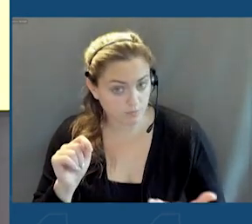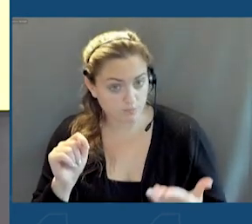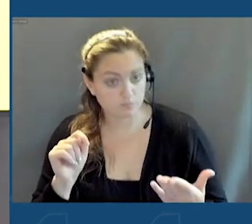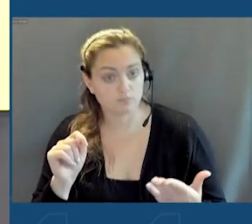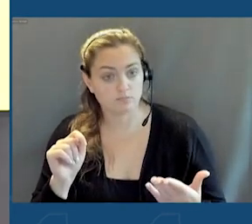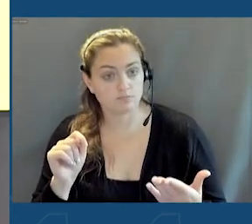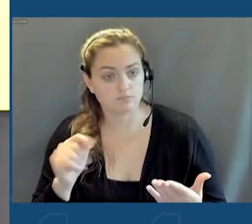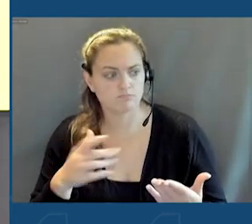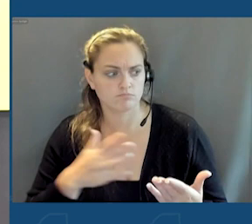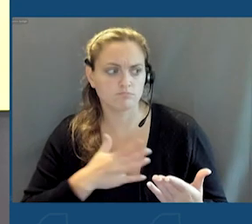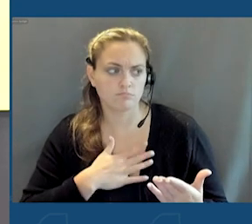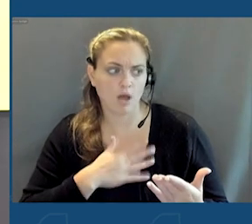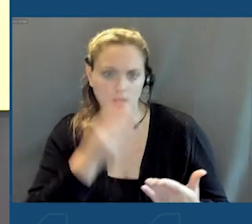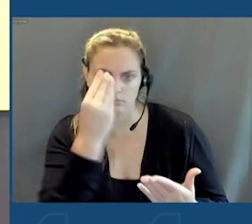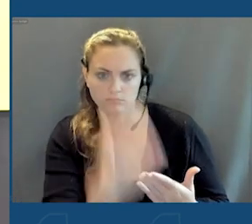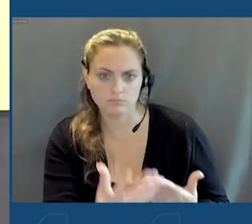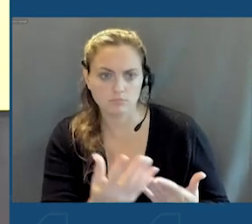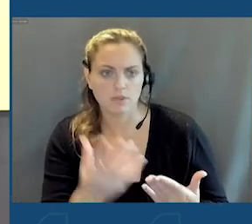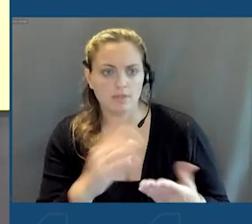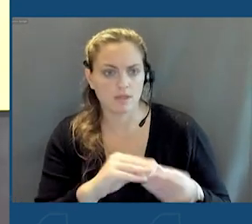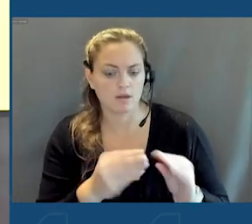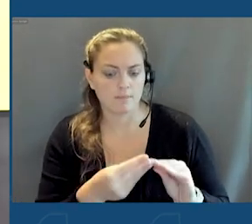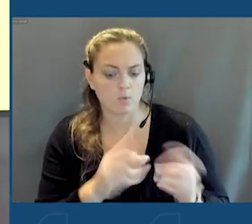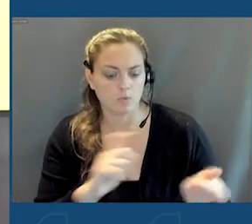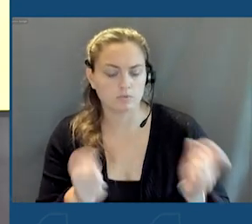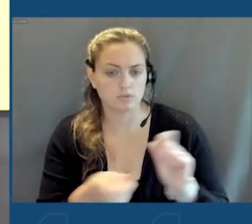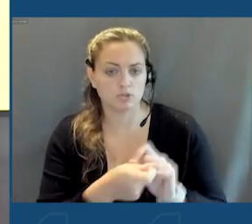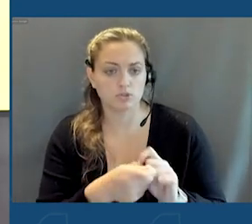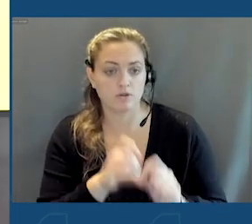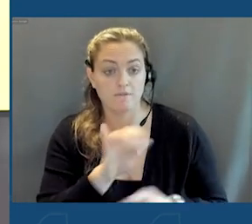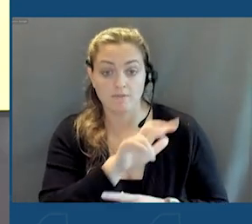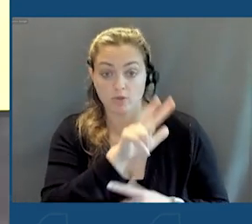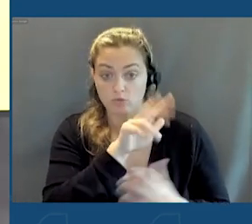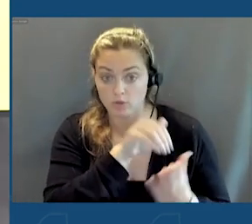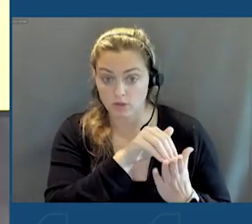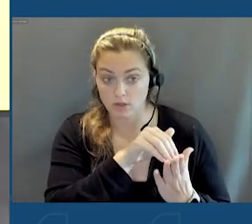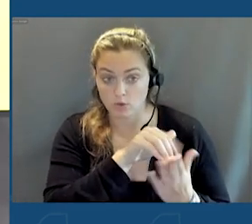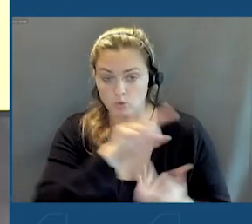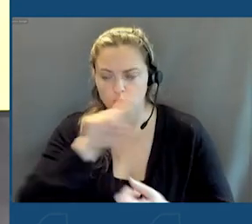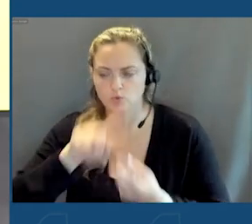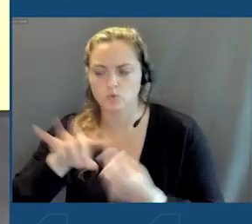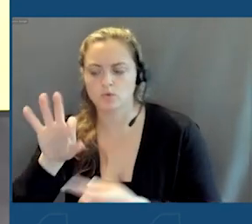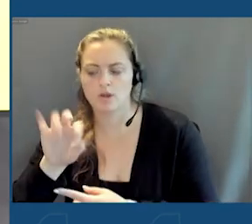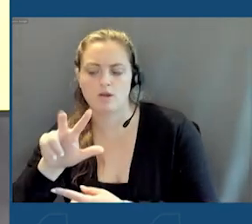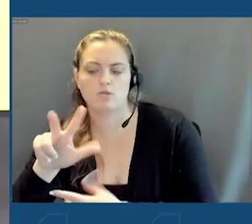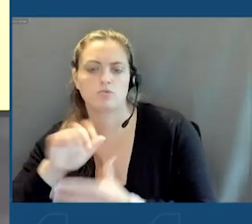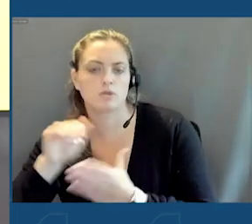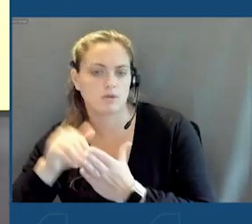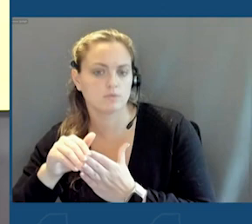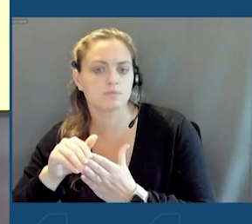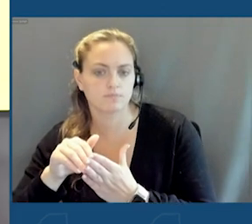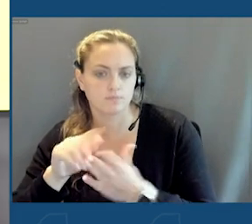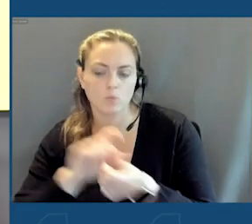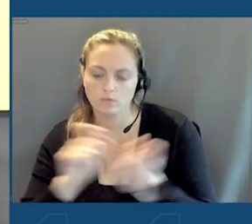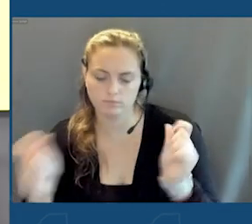my direction, that number will have gone from 53,000 up to 93,000. So we're going